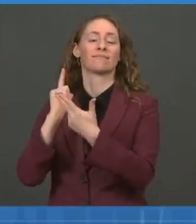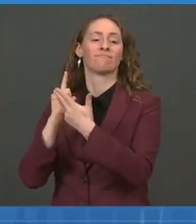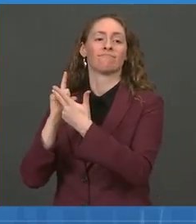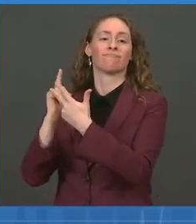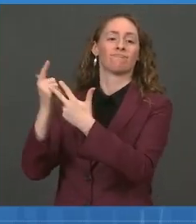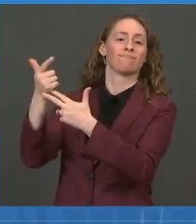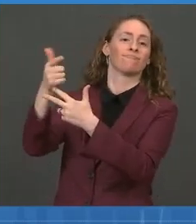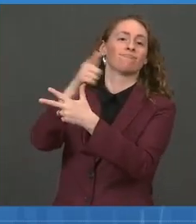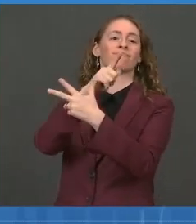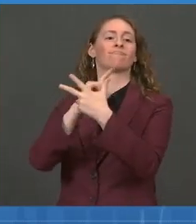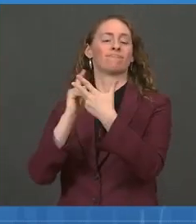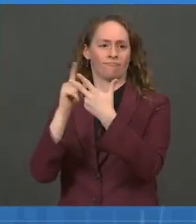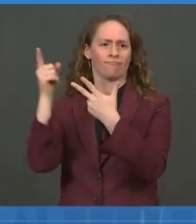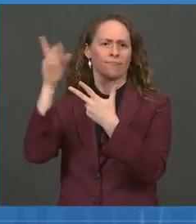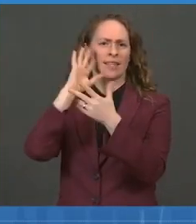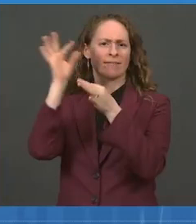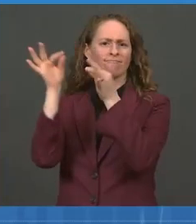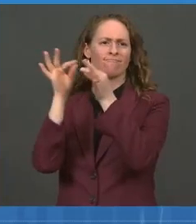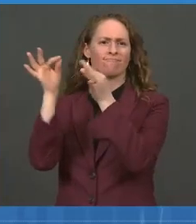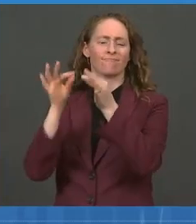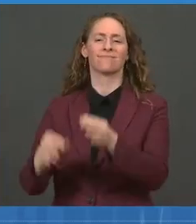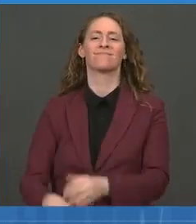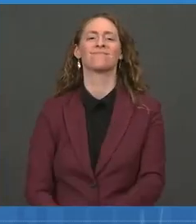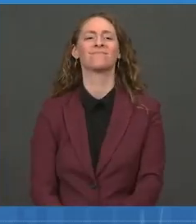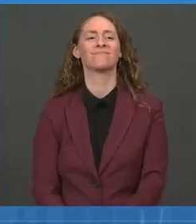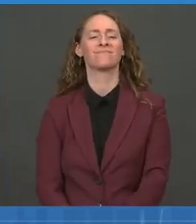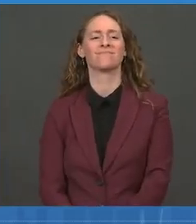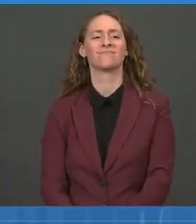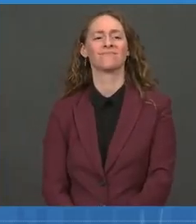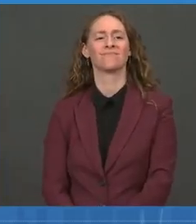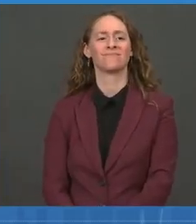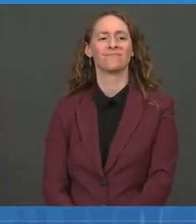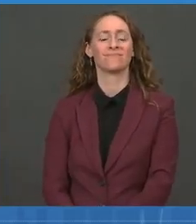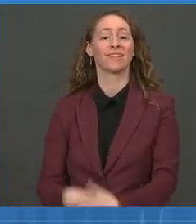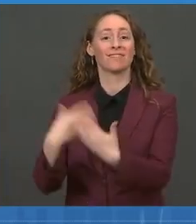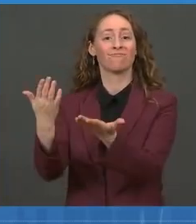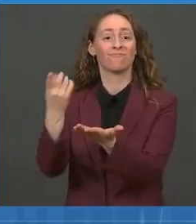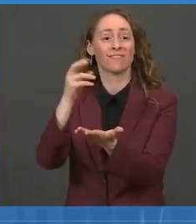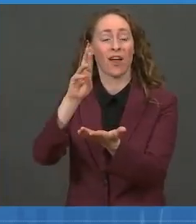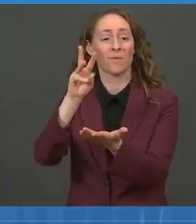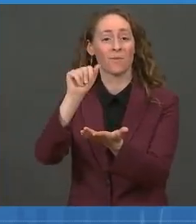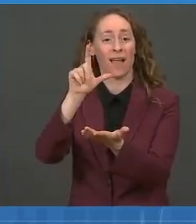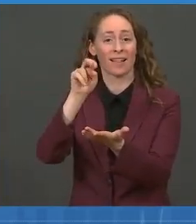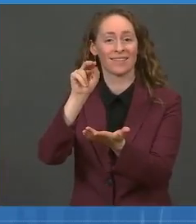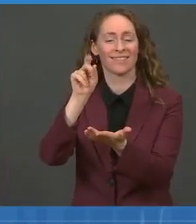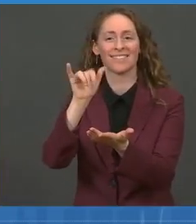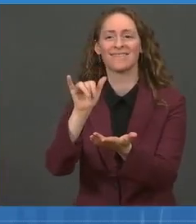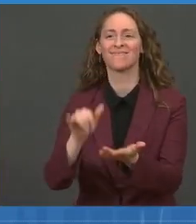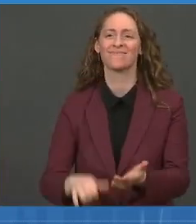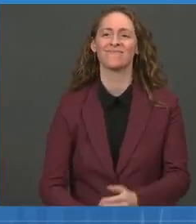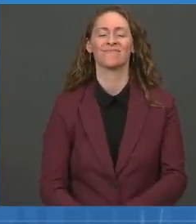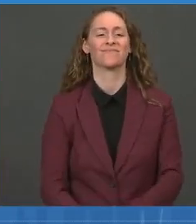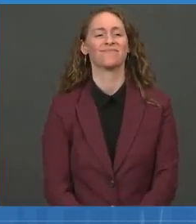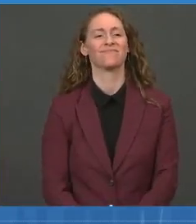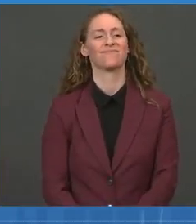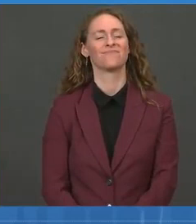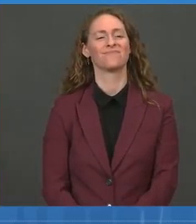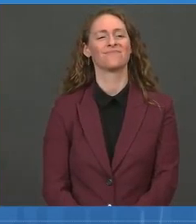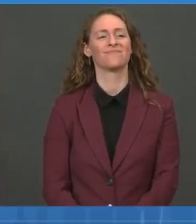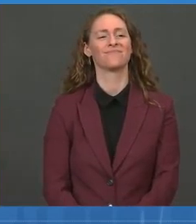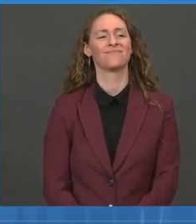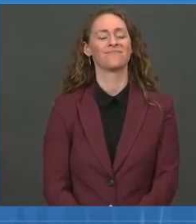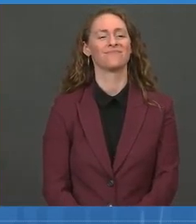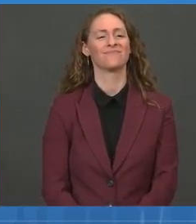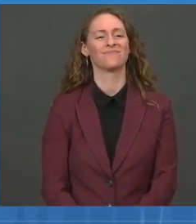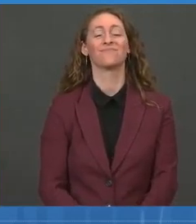to you, Dr. Walensky. Good morning. I'd like to start by walking you through today's data. The current 7-day